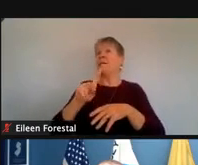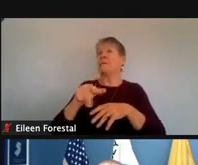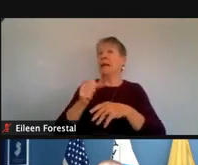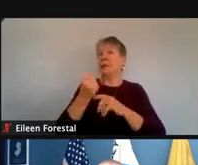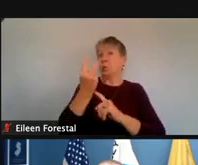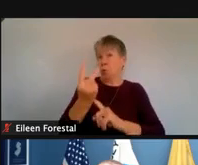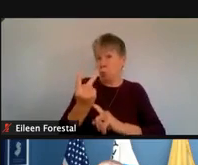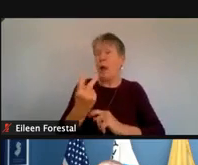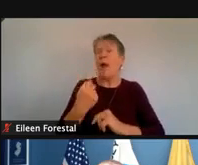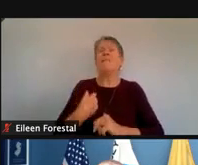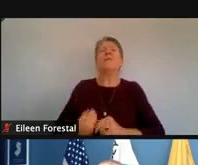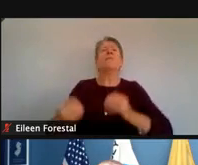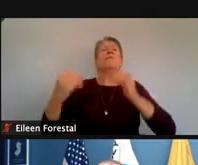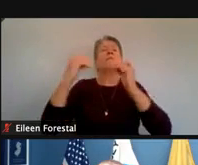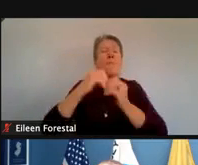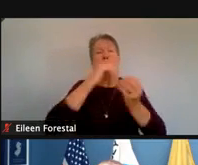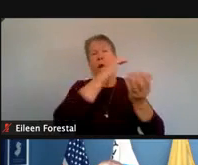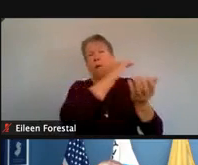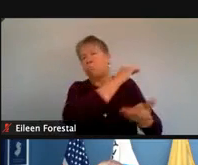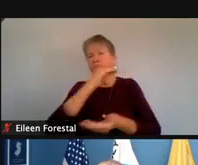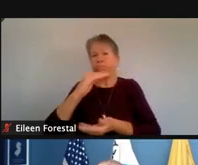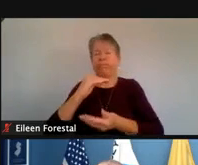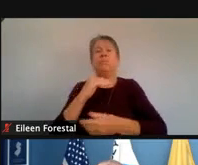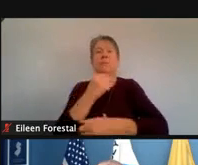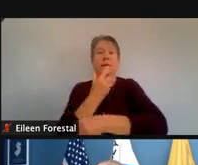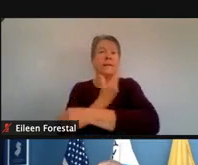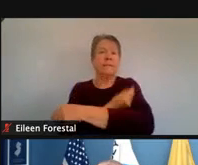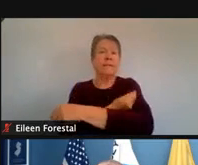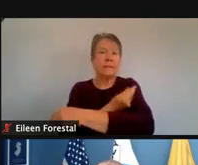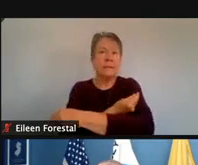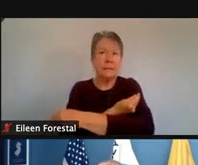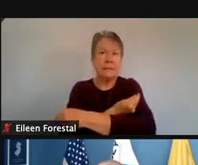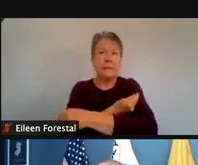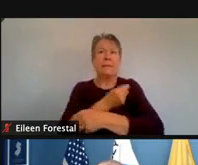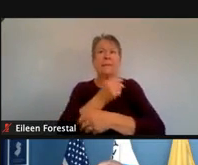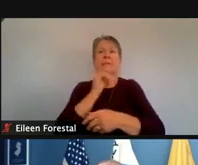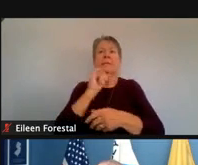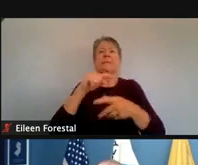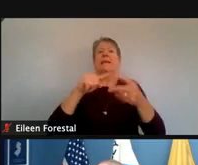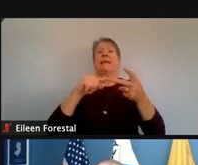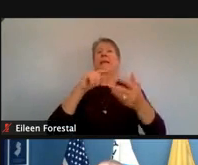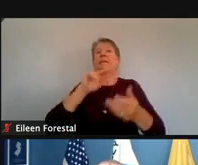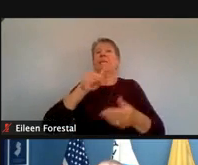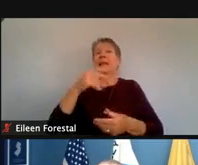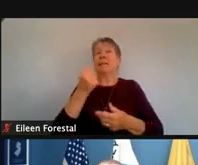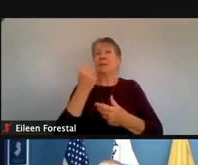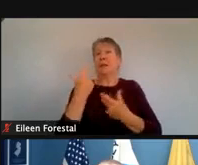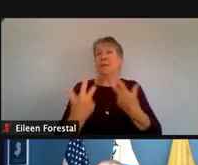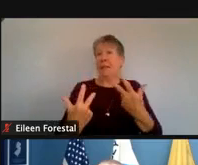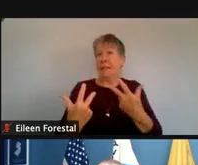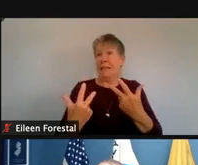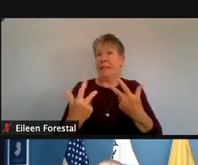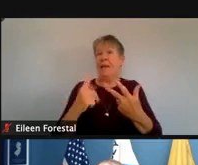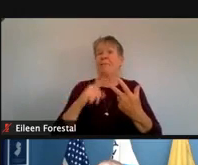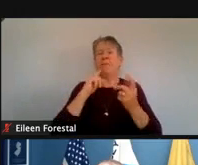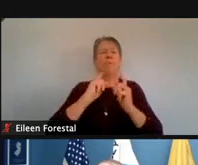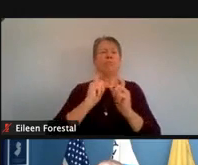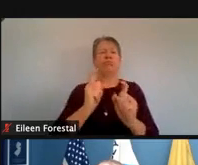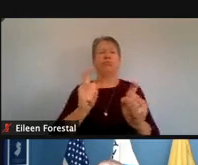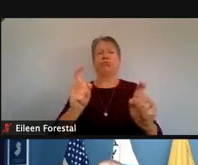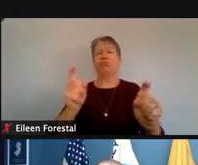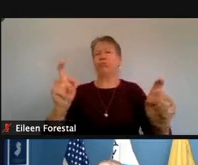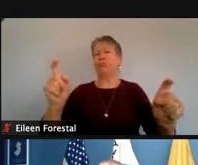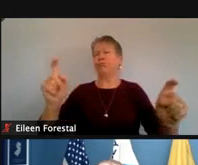open access to the vaccine. One of the challenges we have is building public confidence